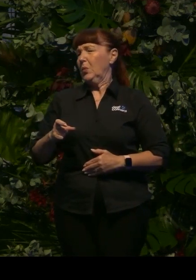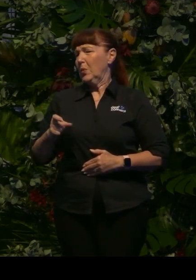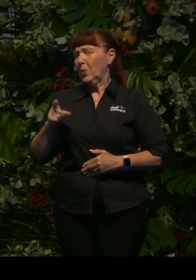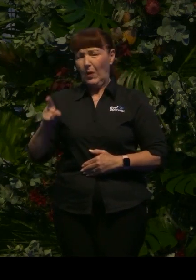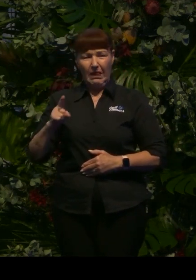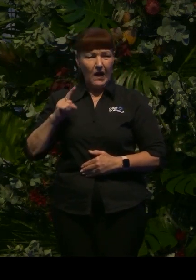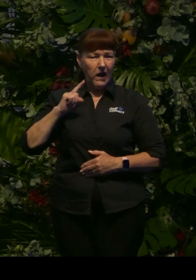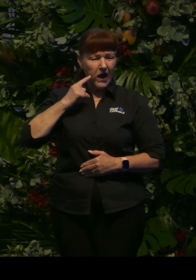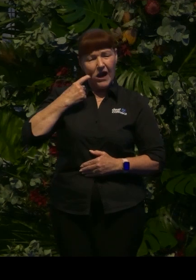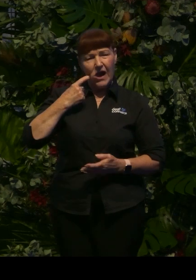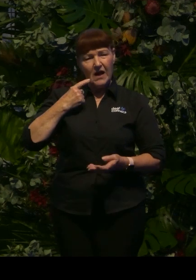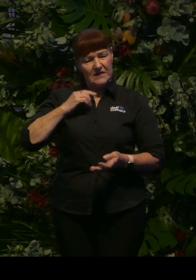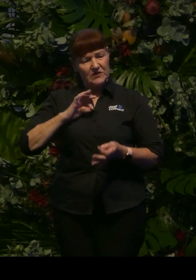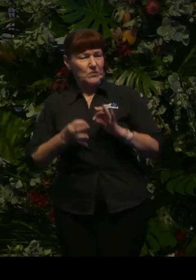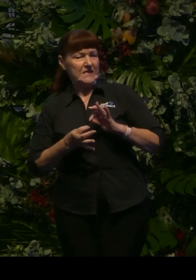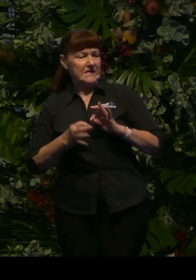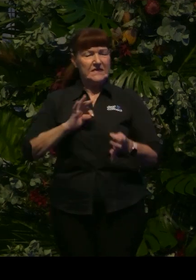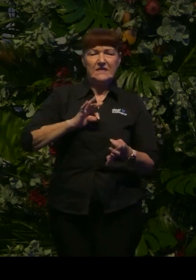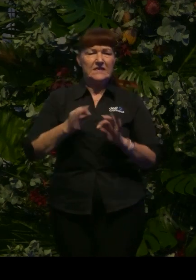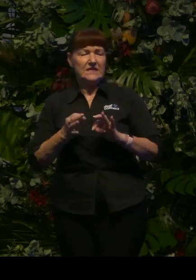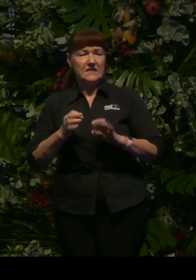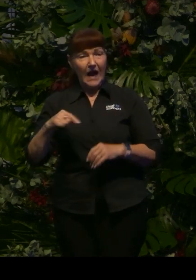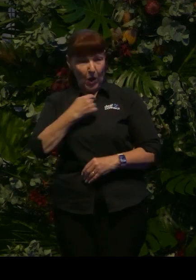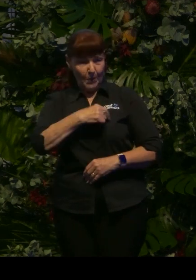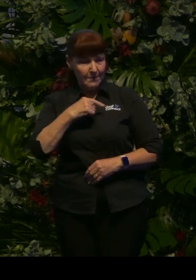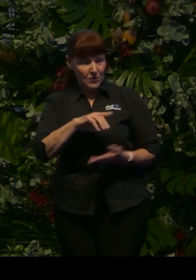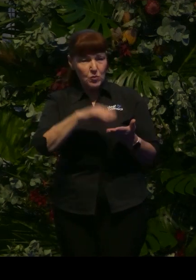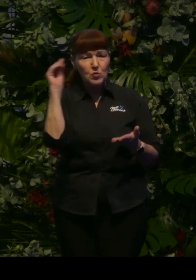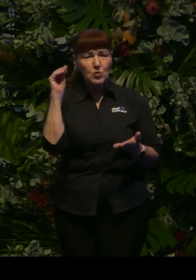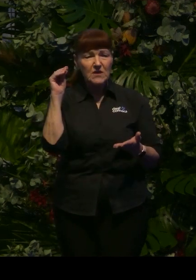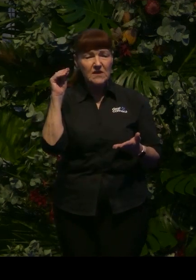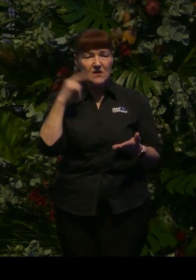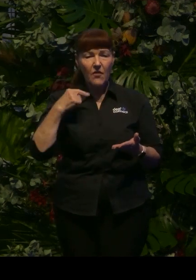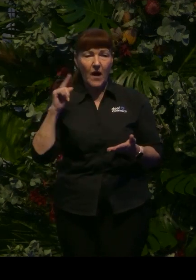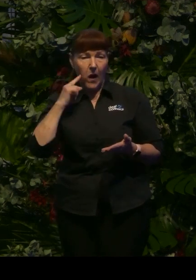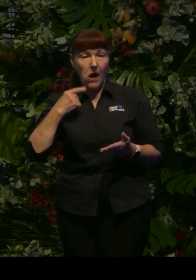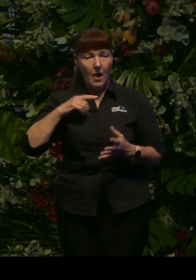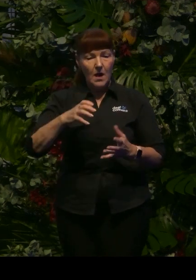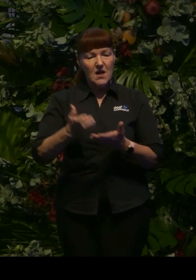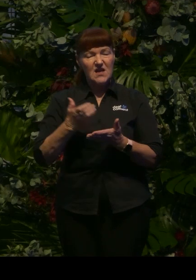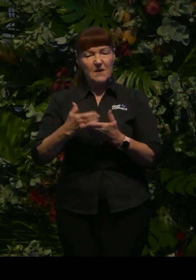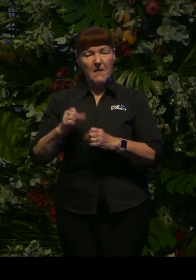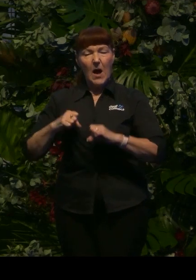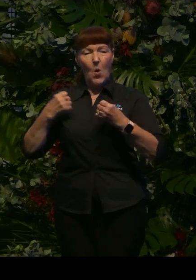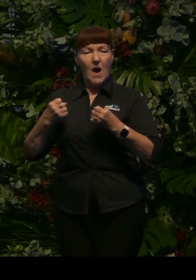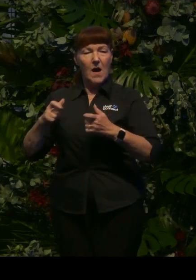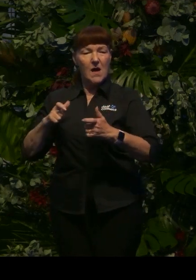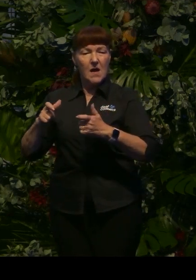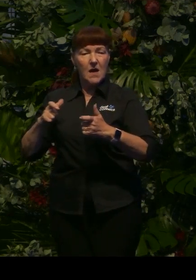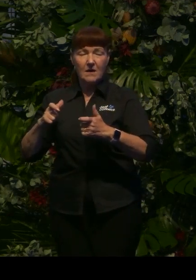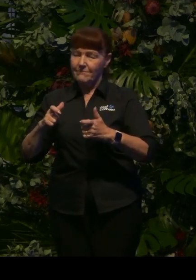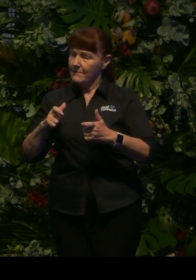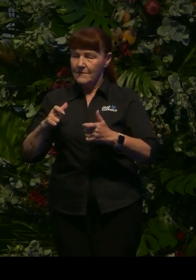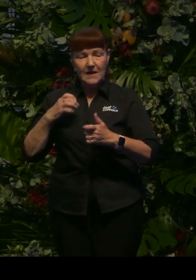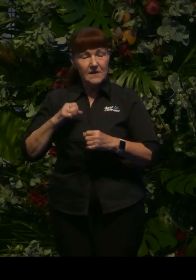to twist and distort our commitment to our students so that they can hold on to power. But it doesn't change